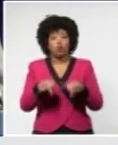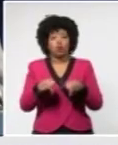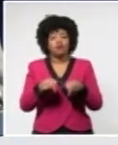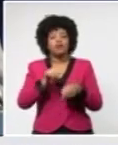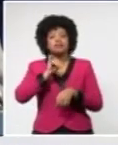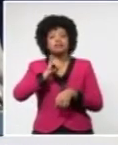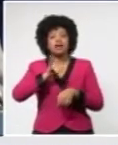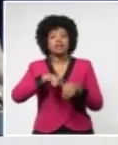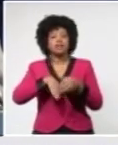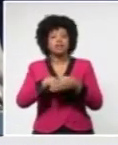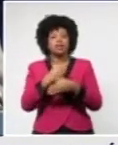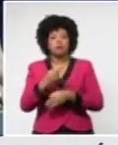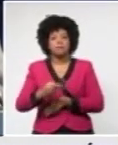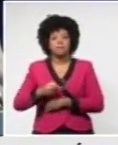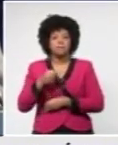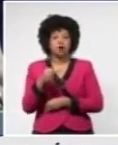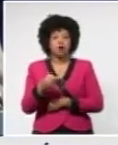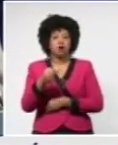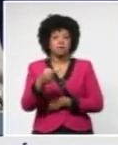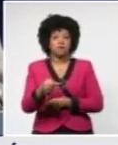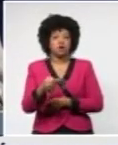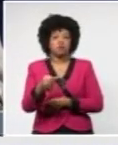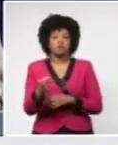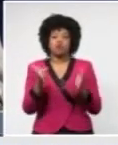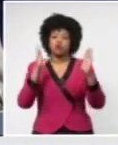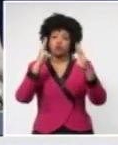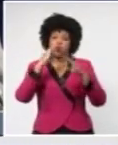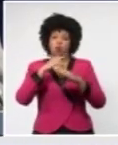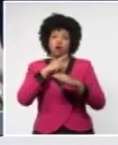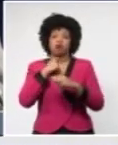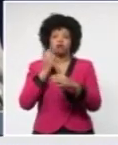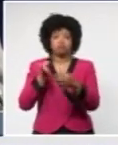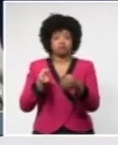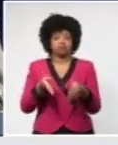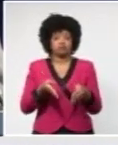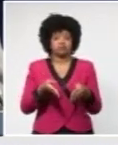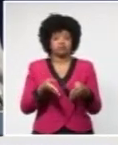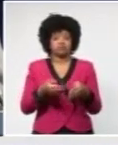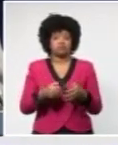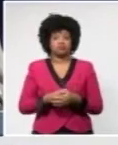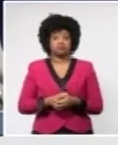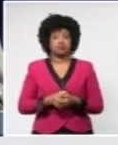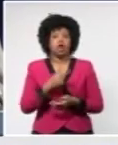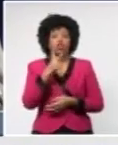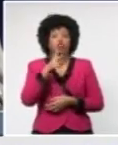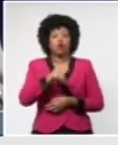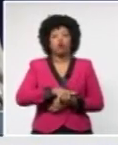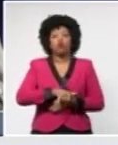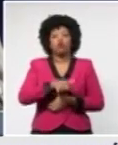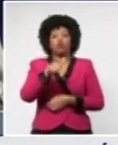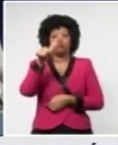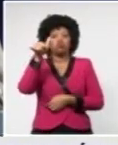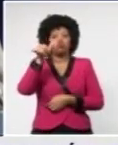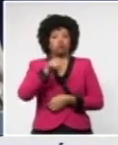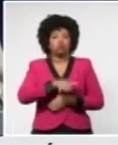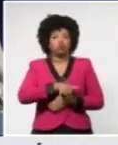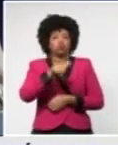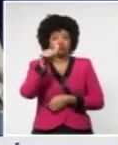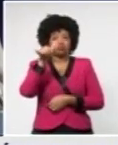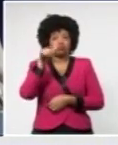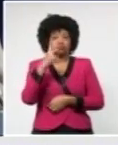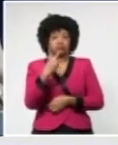yesterday we had 3 patients discharged. The 3 are from Havana, and we have accumulated